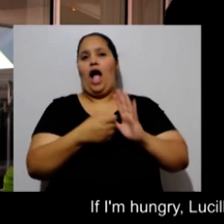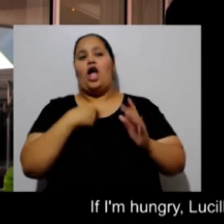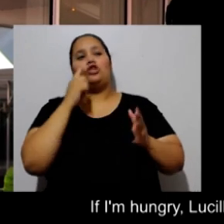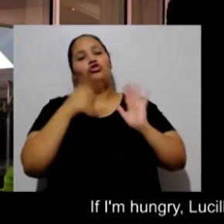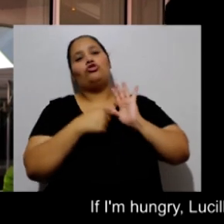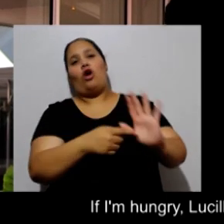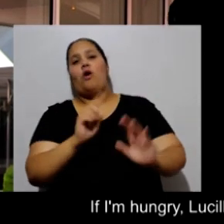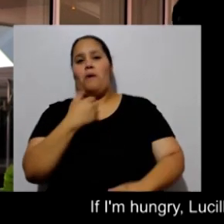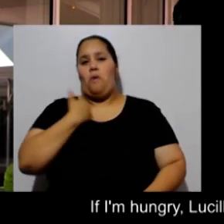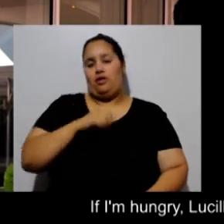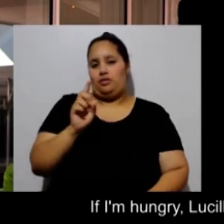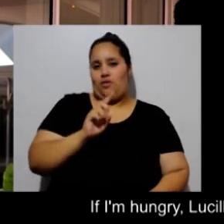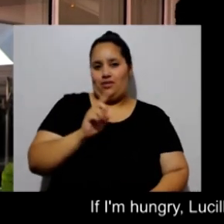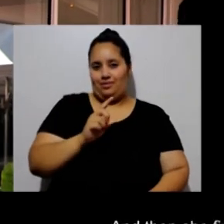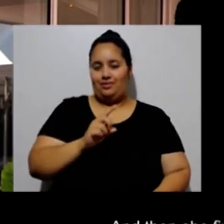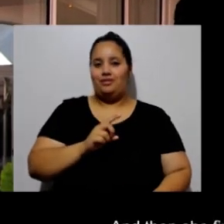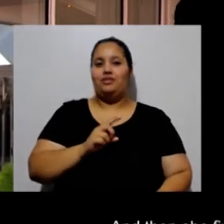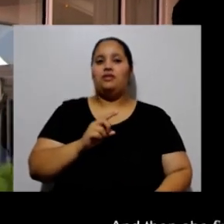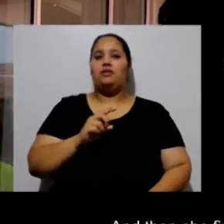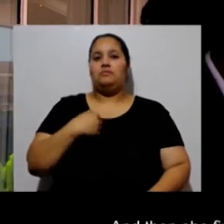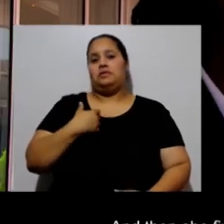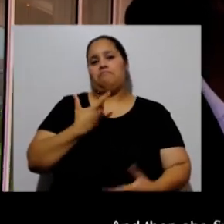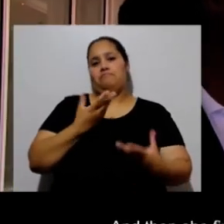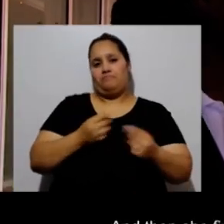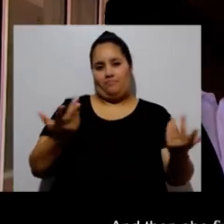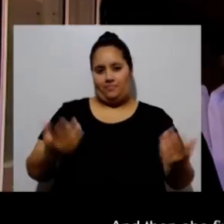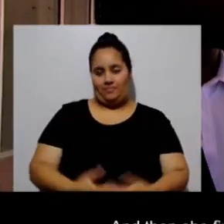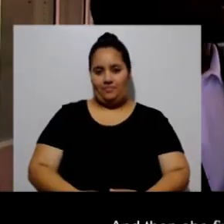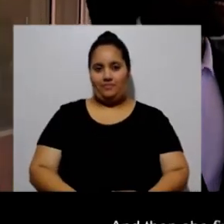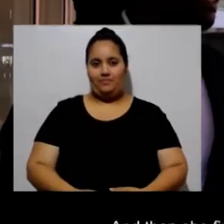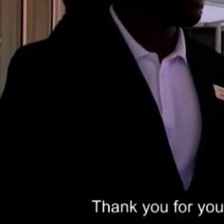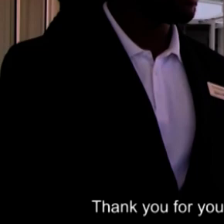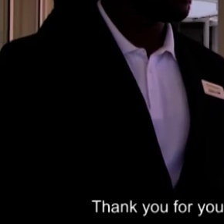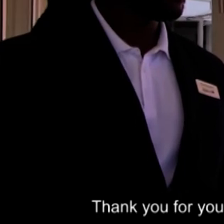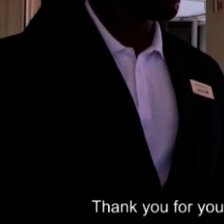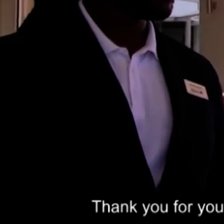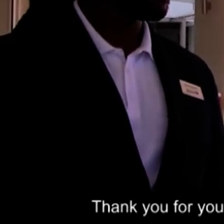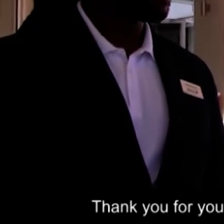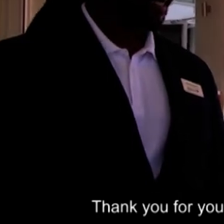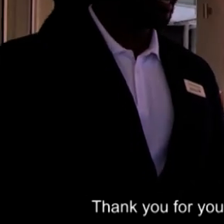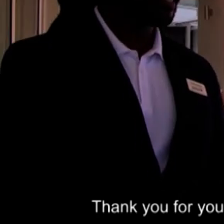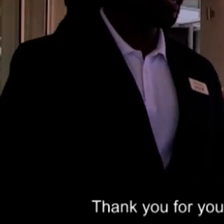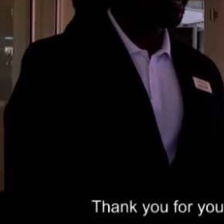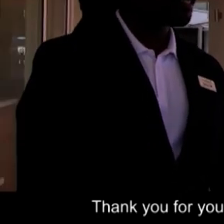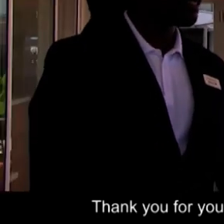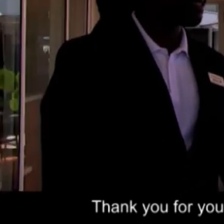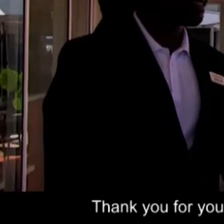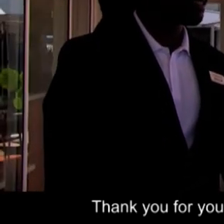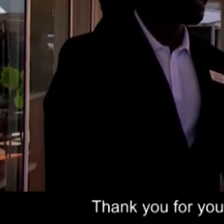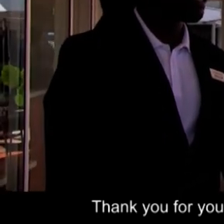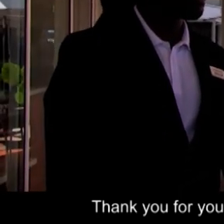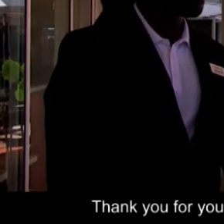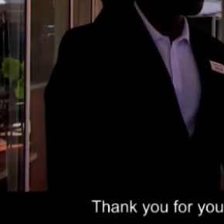specify exactly what I want to eat, and then she fix me up with a meal. From there, I'm sorted. Thank you so much for your time,